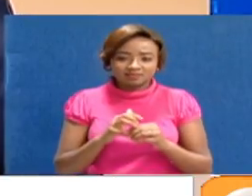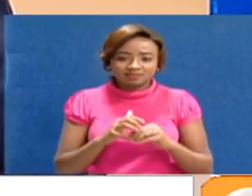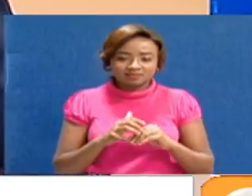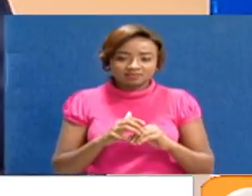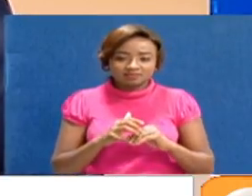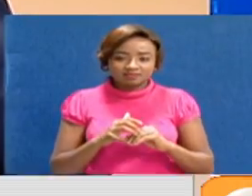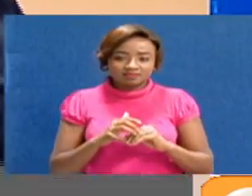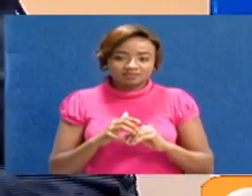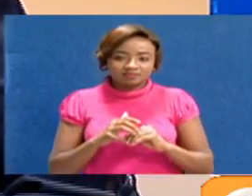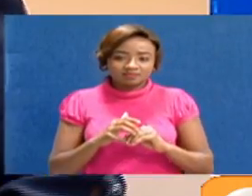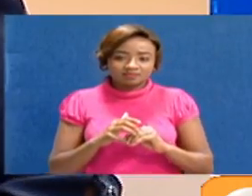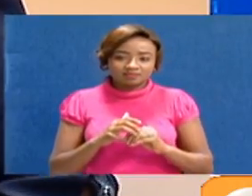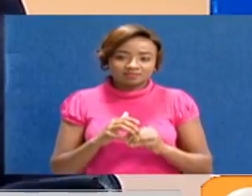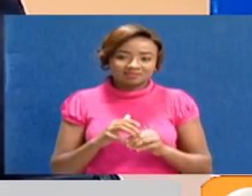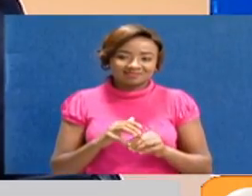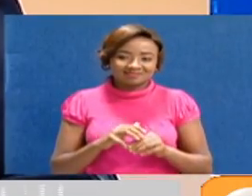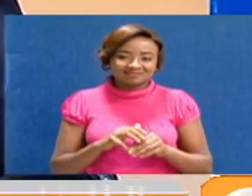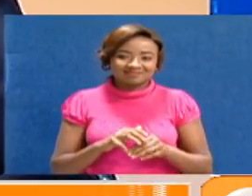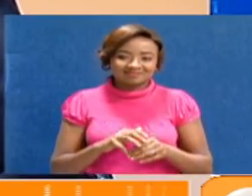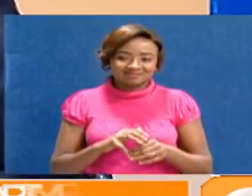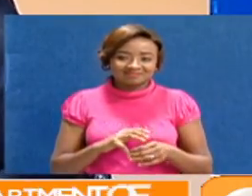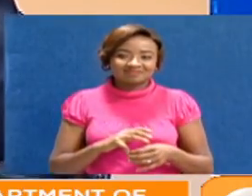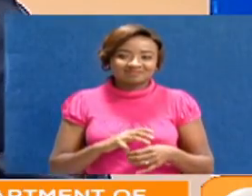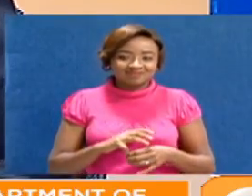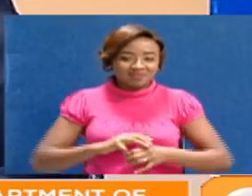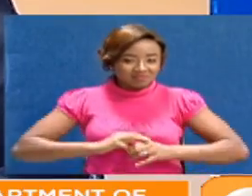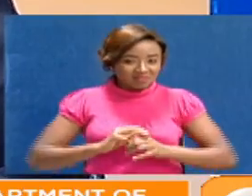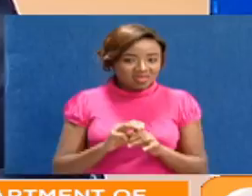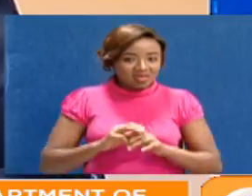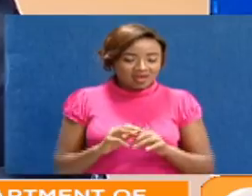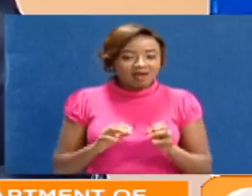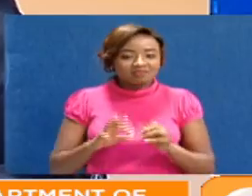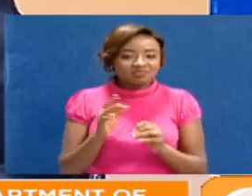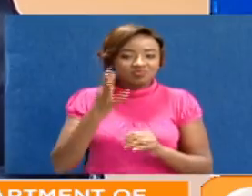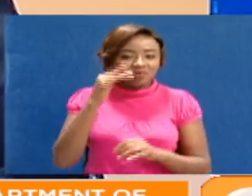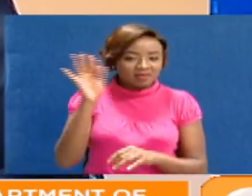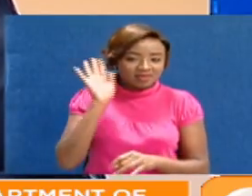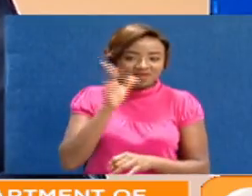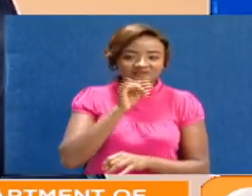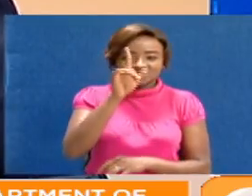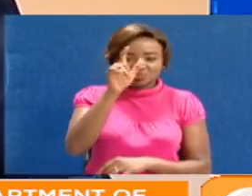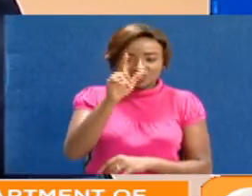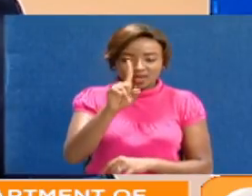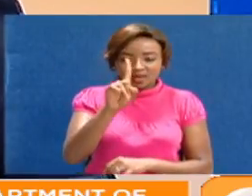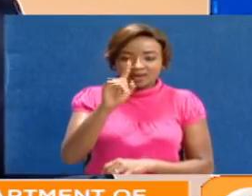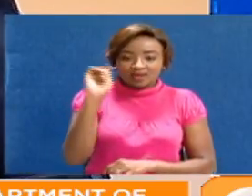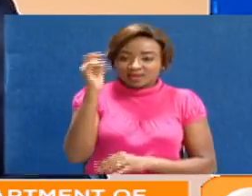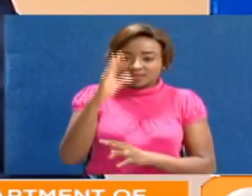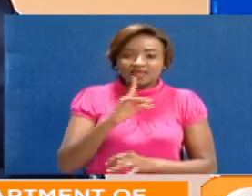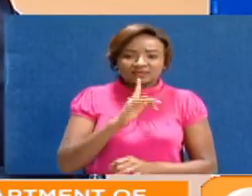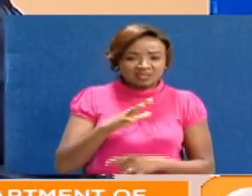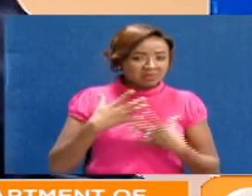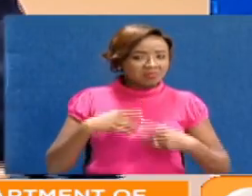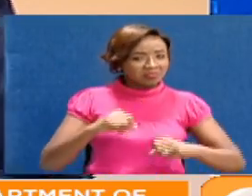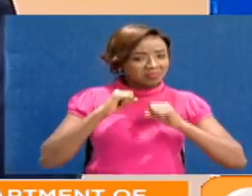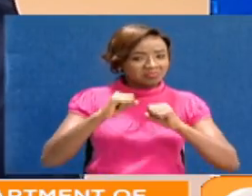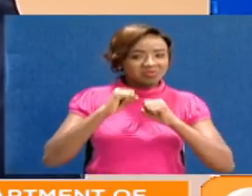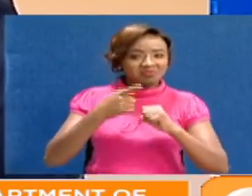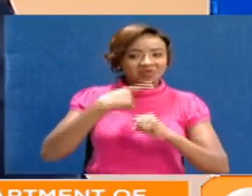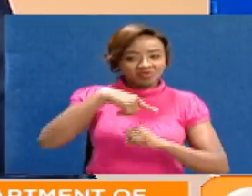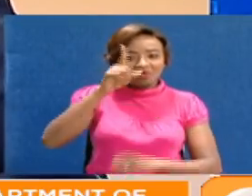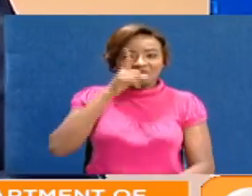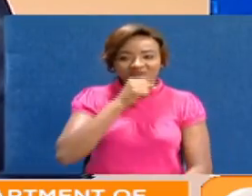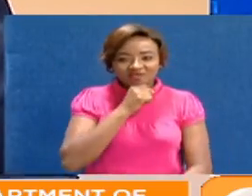foremost, at least I've heard one Kenyan saying that we've taken big fish to court in the